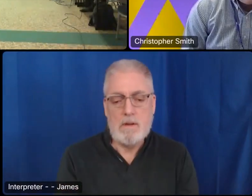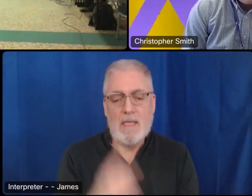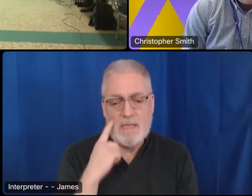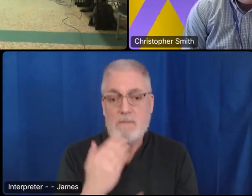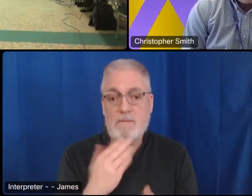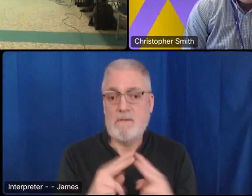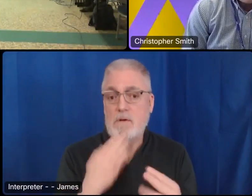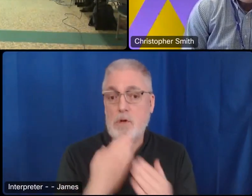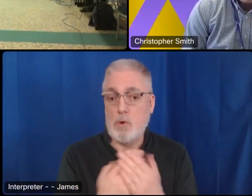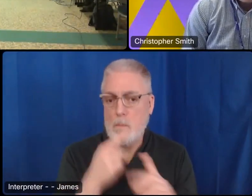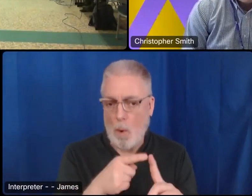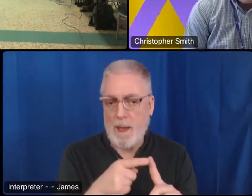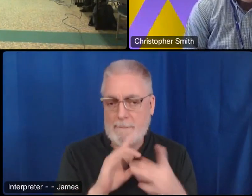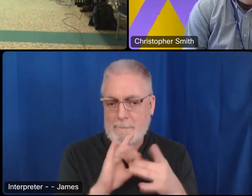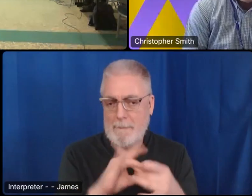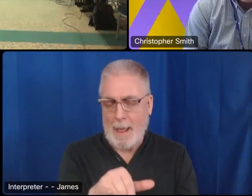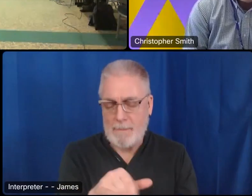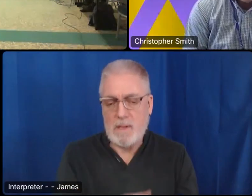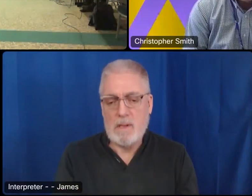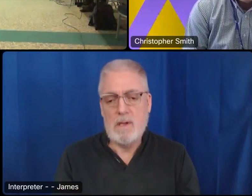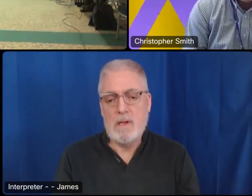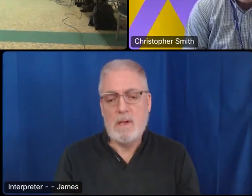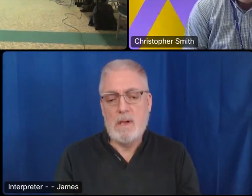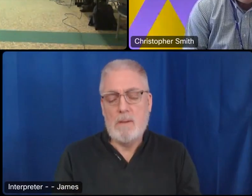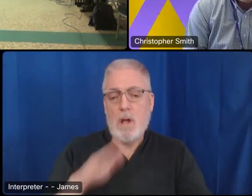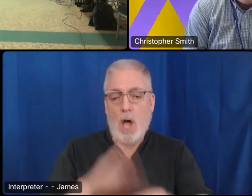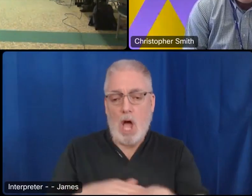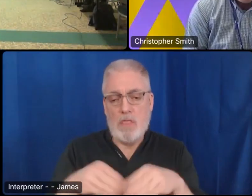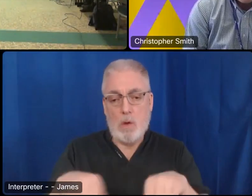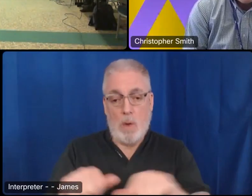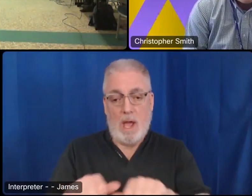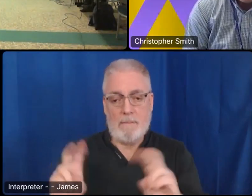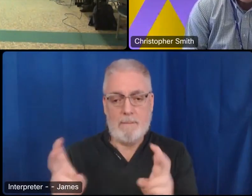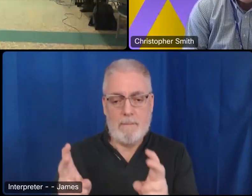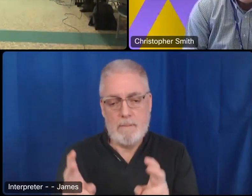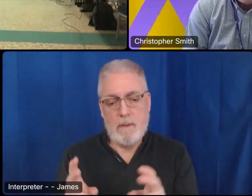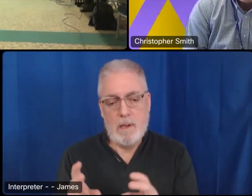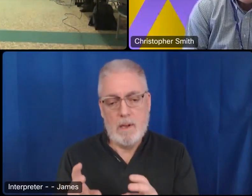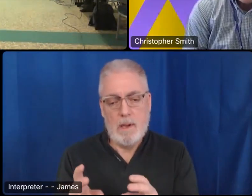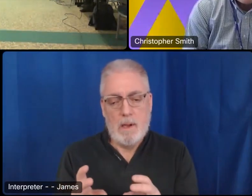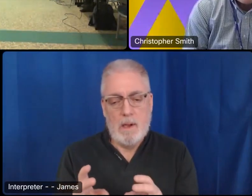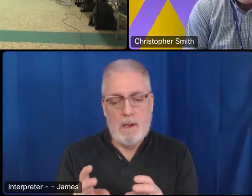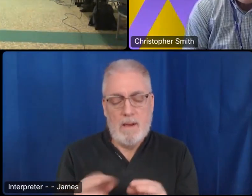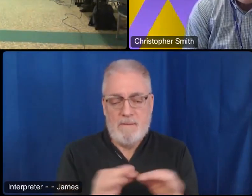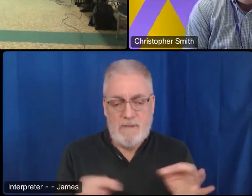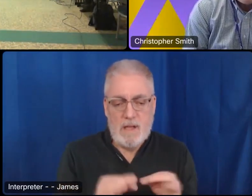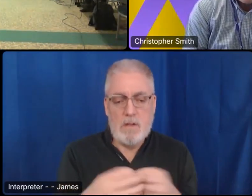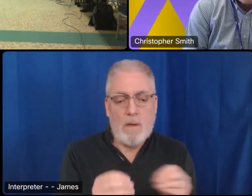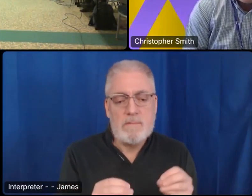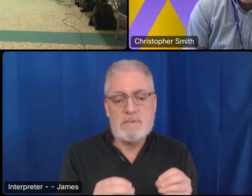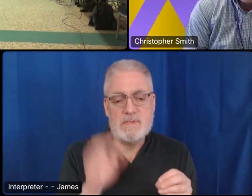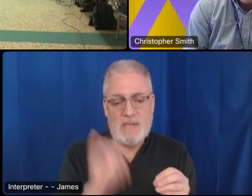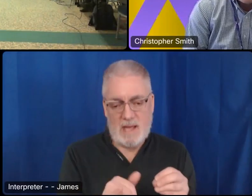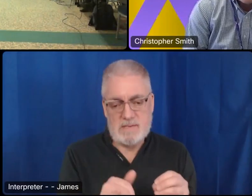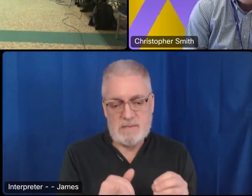But the on the ground resources are both our field offices, the OMH field offices, with 5